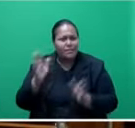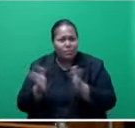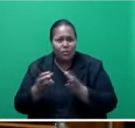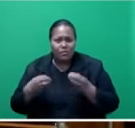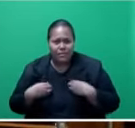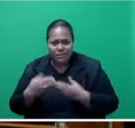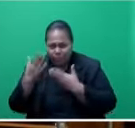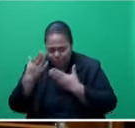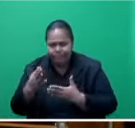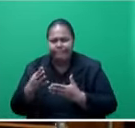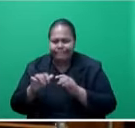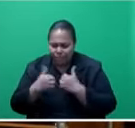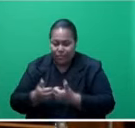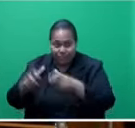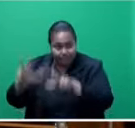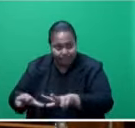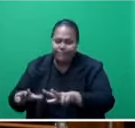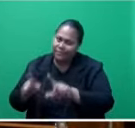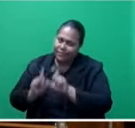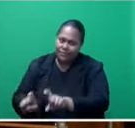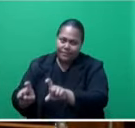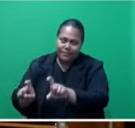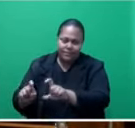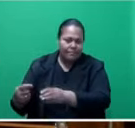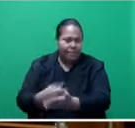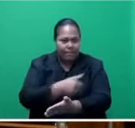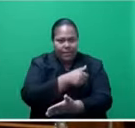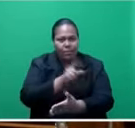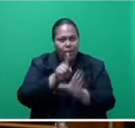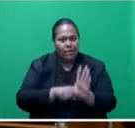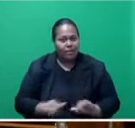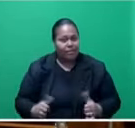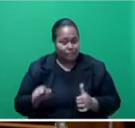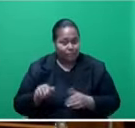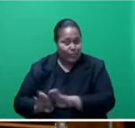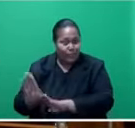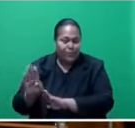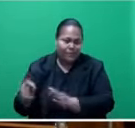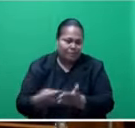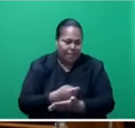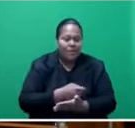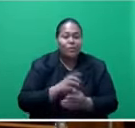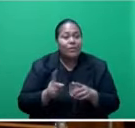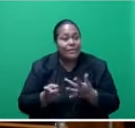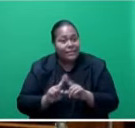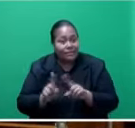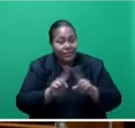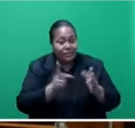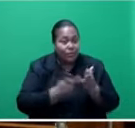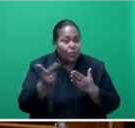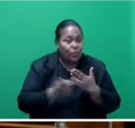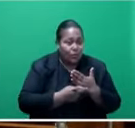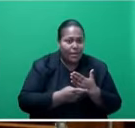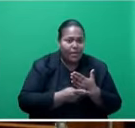arrangement. Mr. Speaker, sir, in addition to the concessional loans, the Ministry, through various MSE programs, has funded